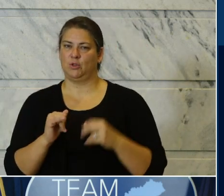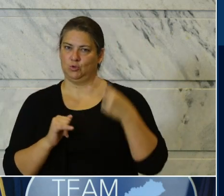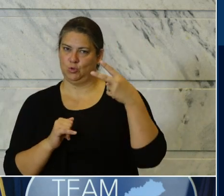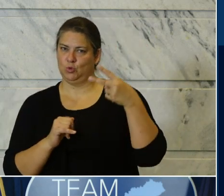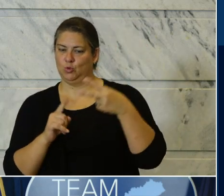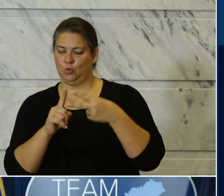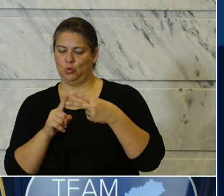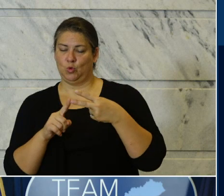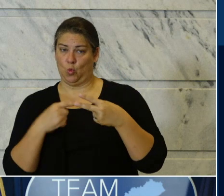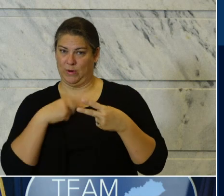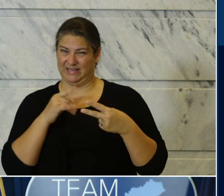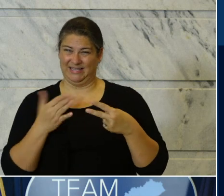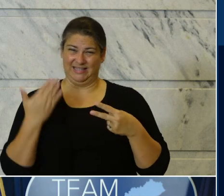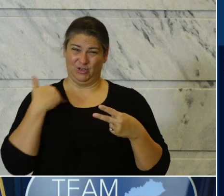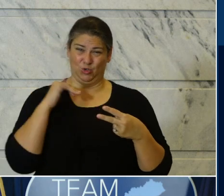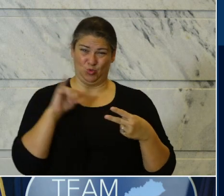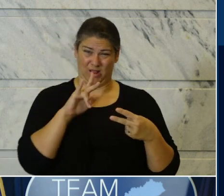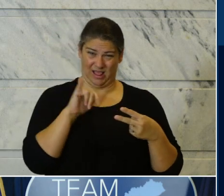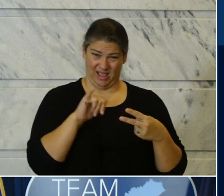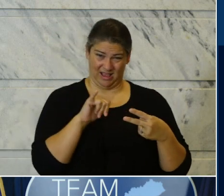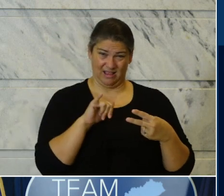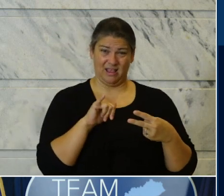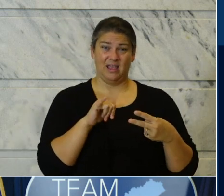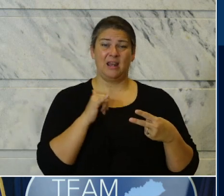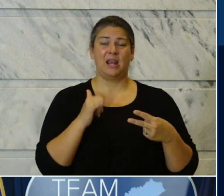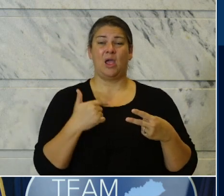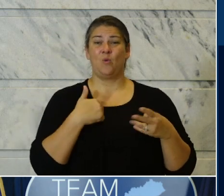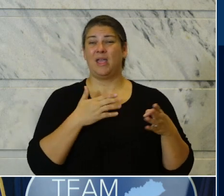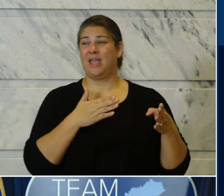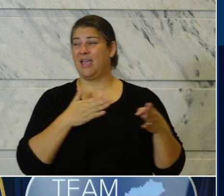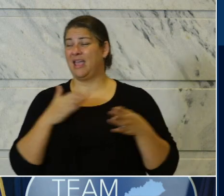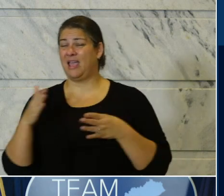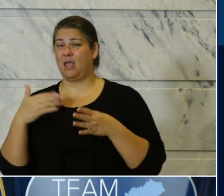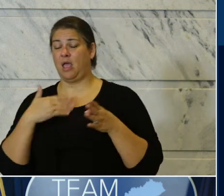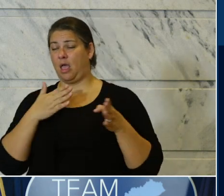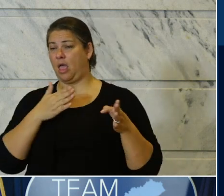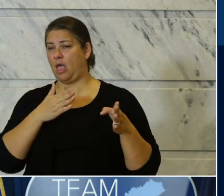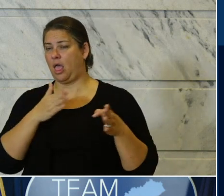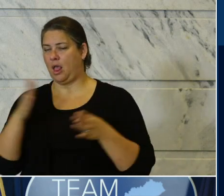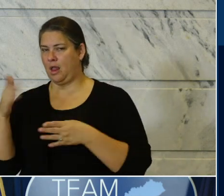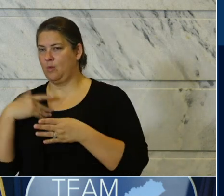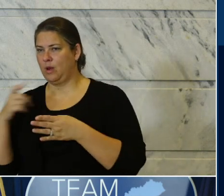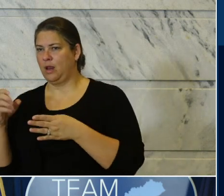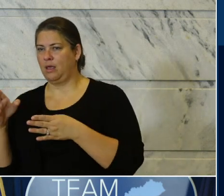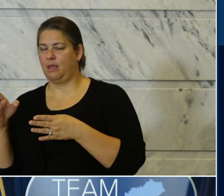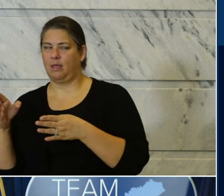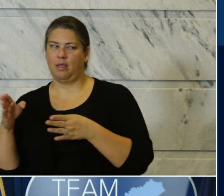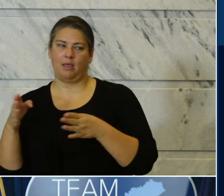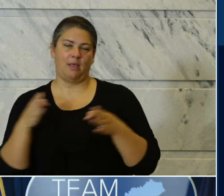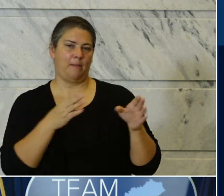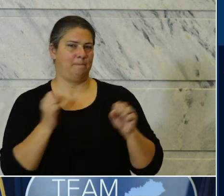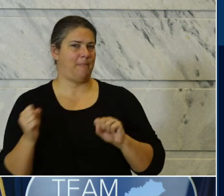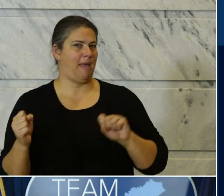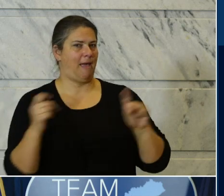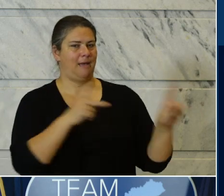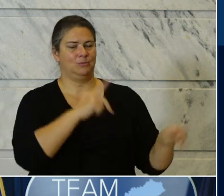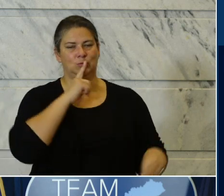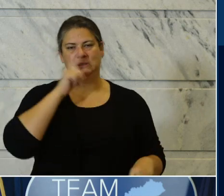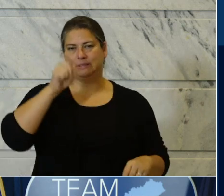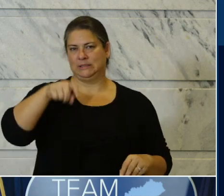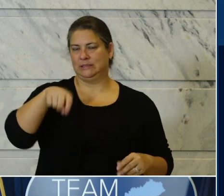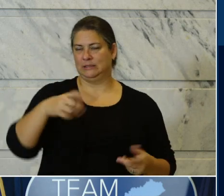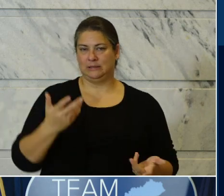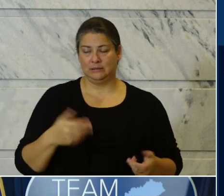took in July. Those are some steps we need to get back to following on a high level. The White House